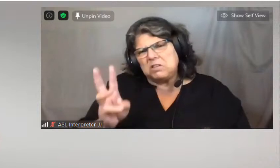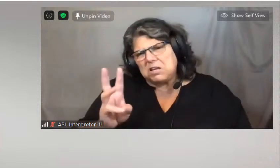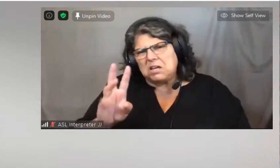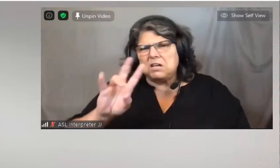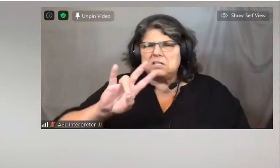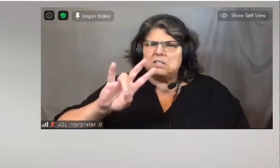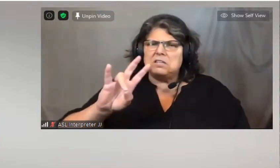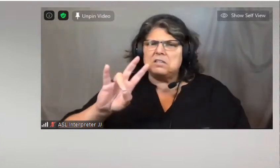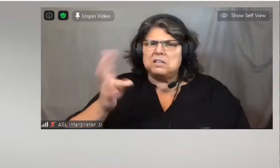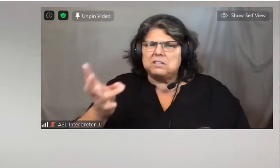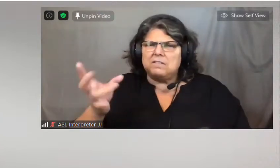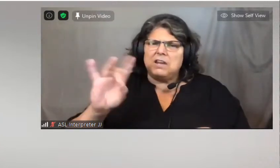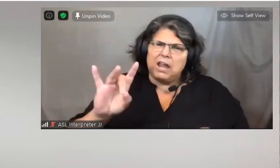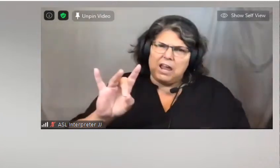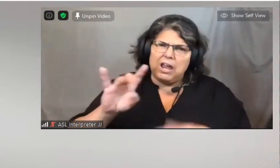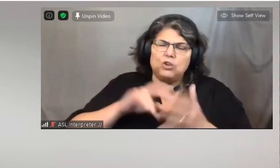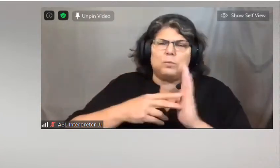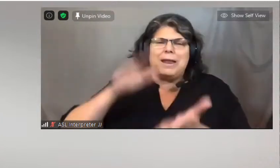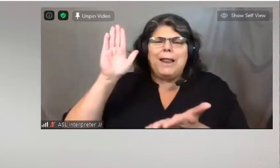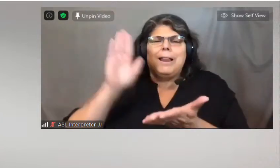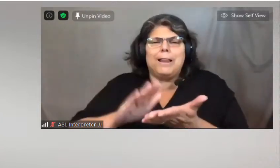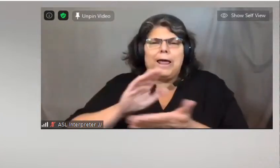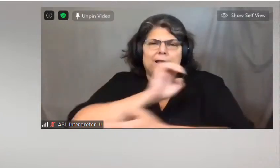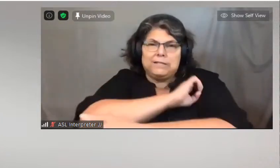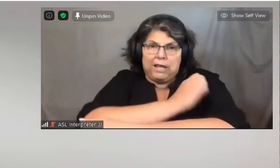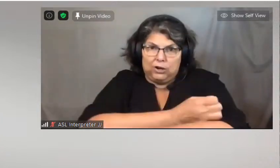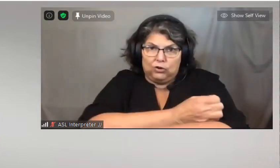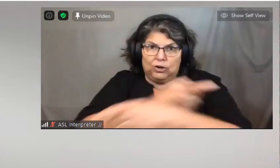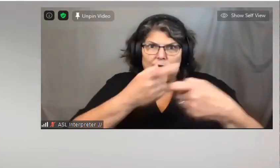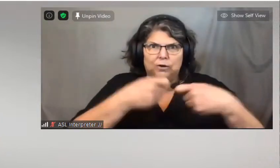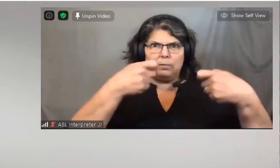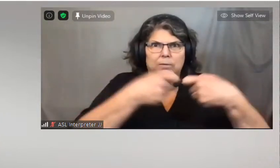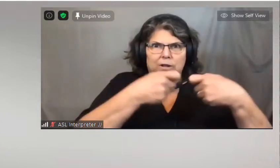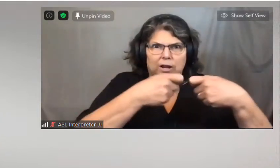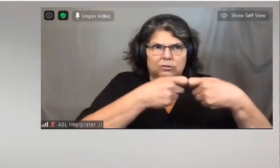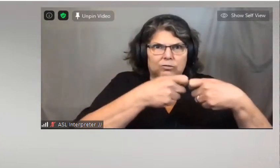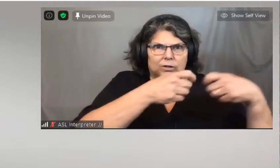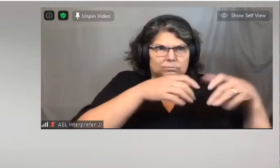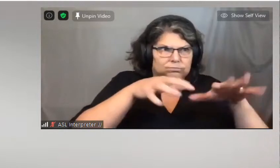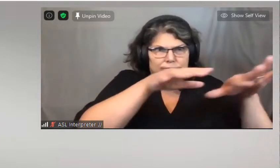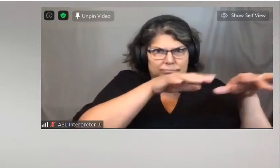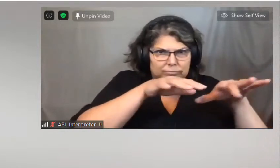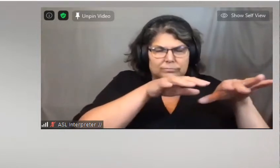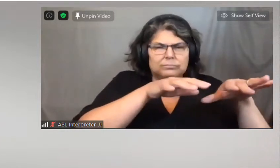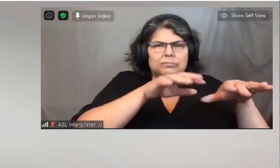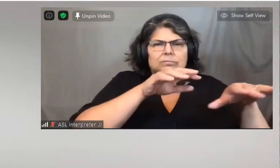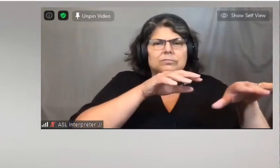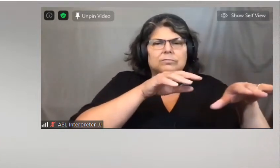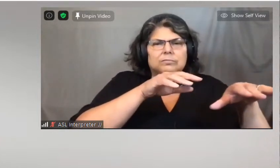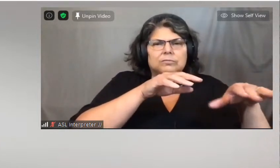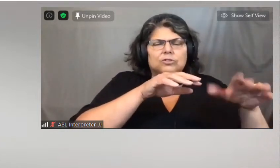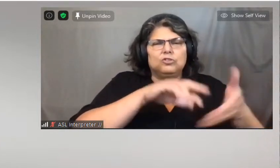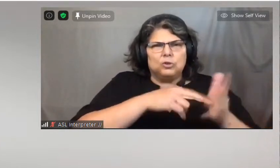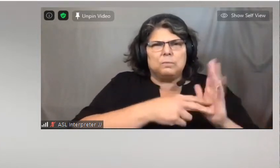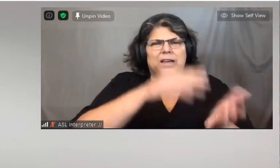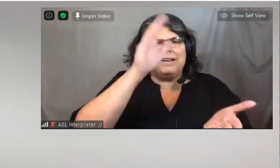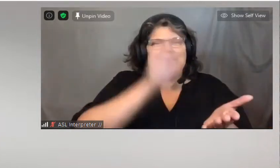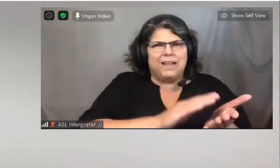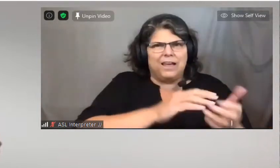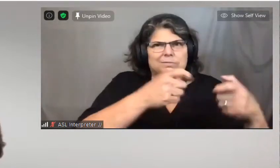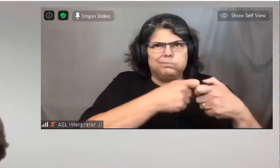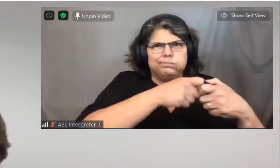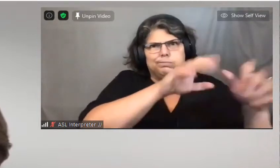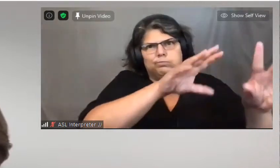that sucks less energy from our power grid and perhaps less power shutoffs.